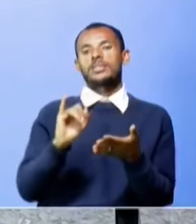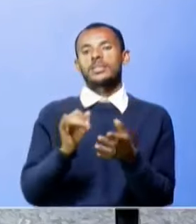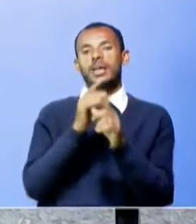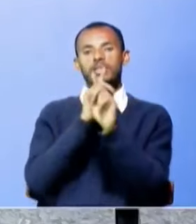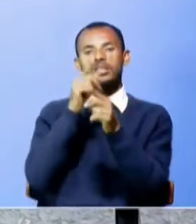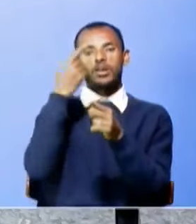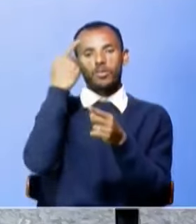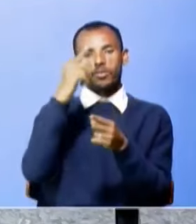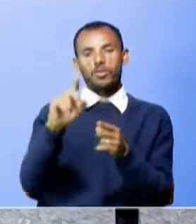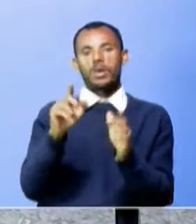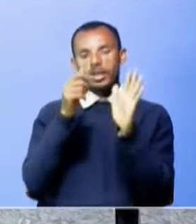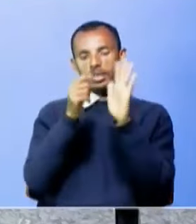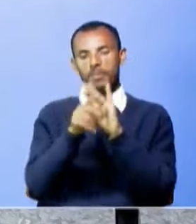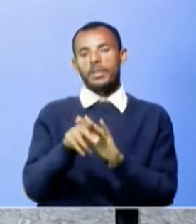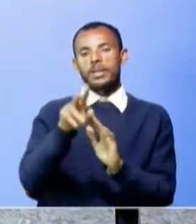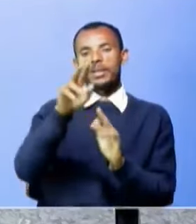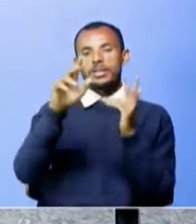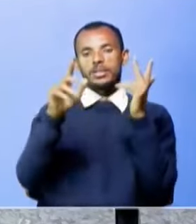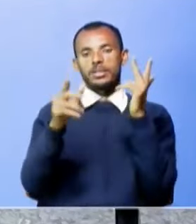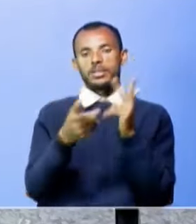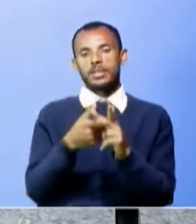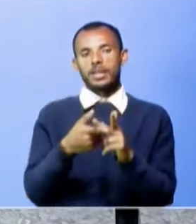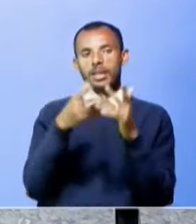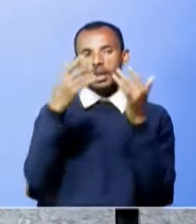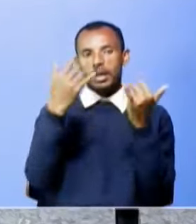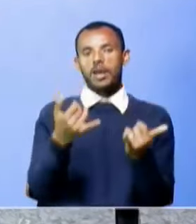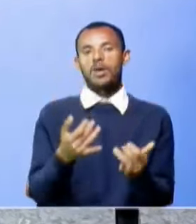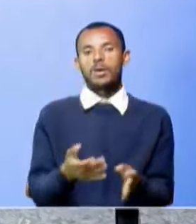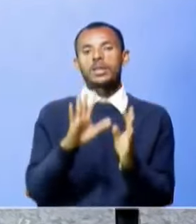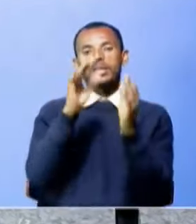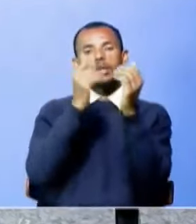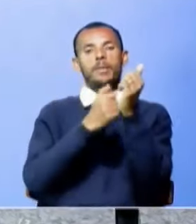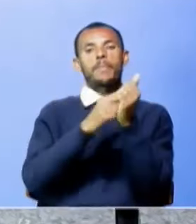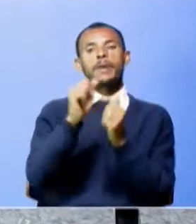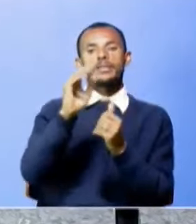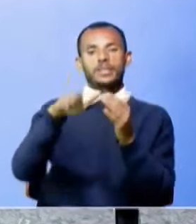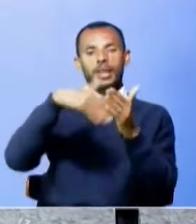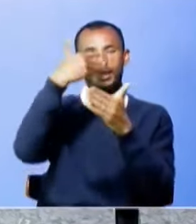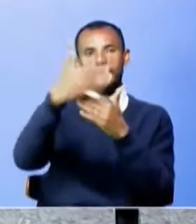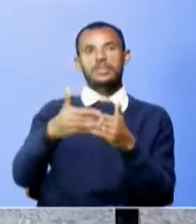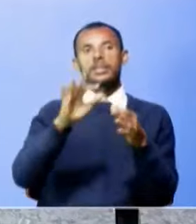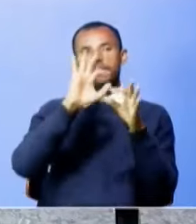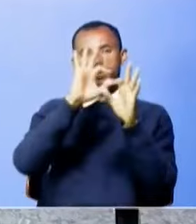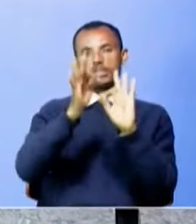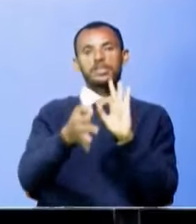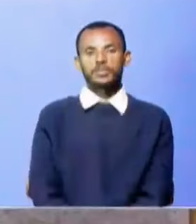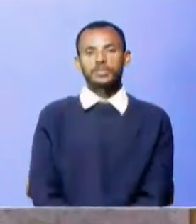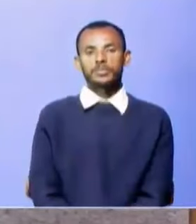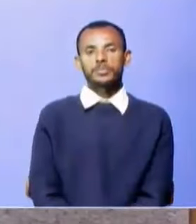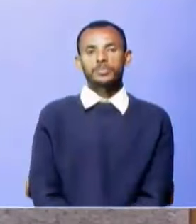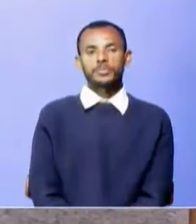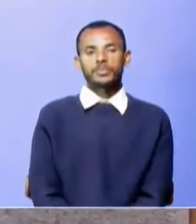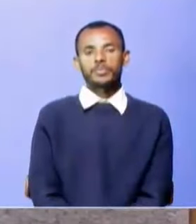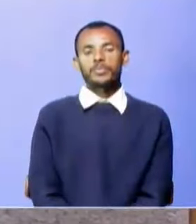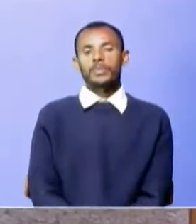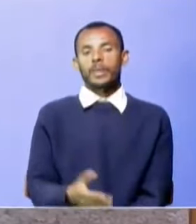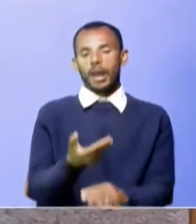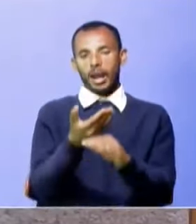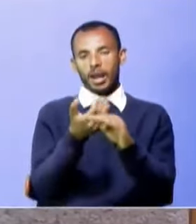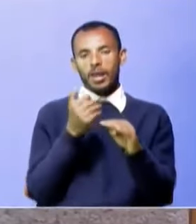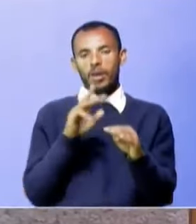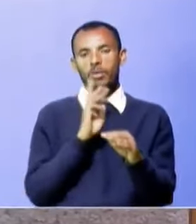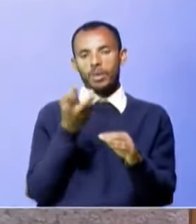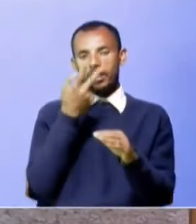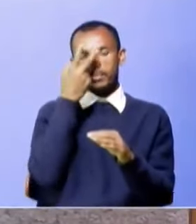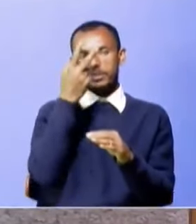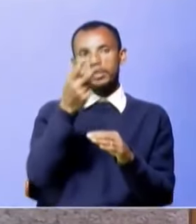answer for example 3. Now let's proceed to the next definition in the theory of probability. Earlier, we have